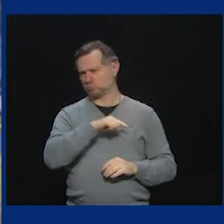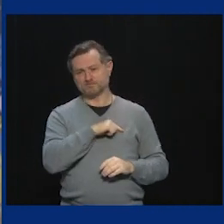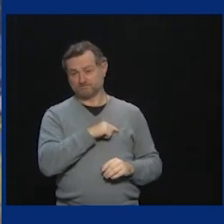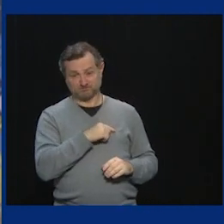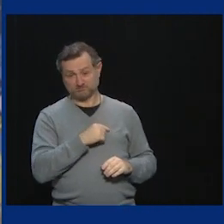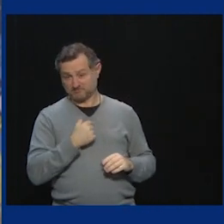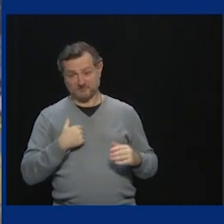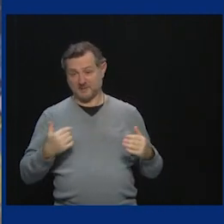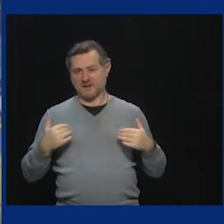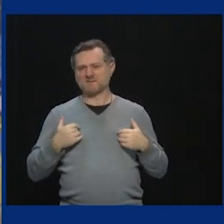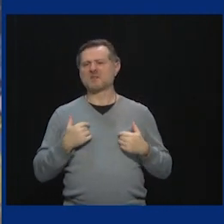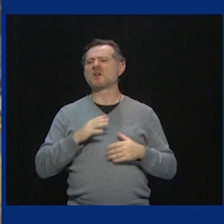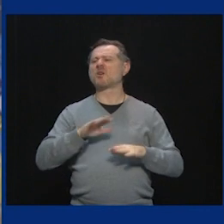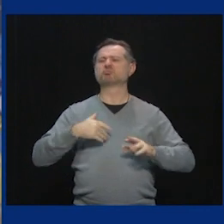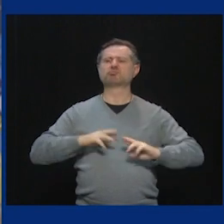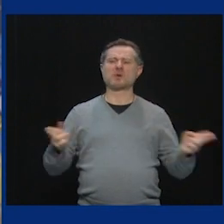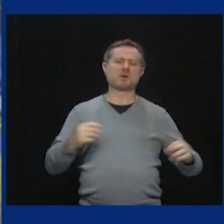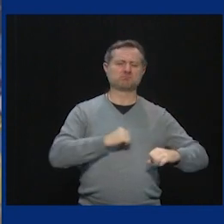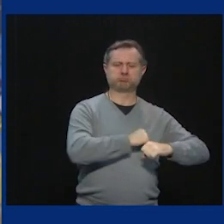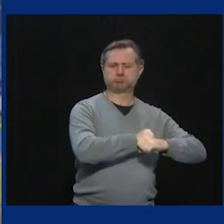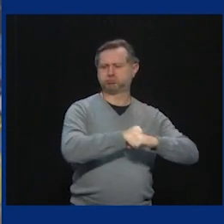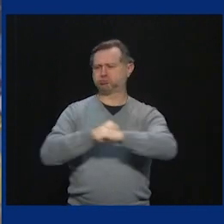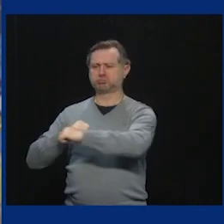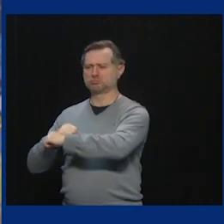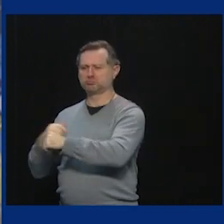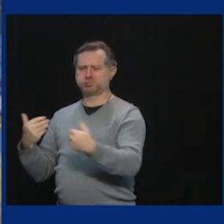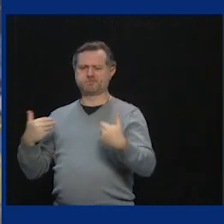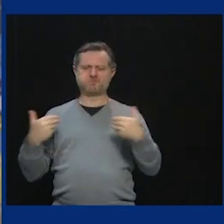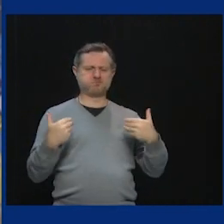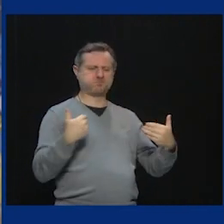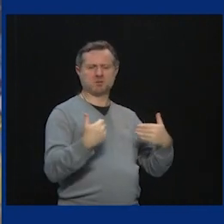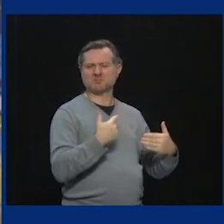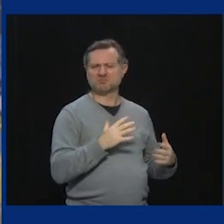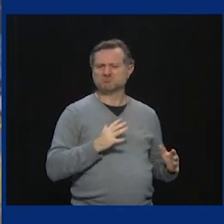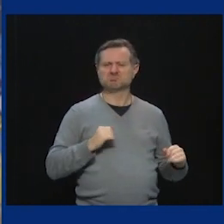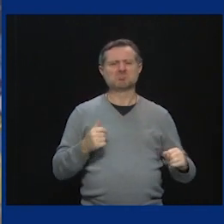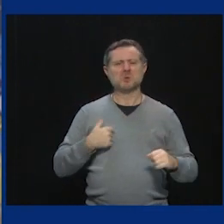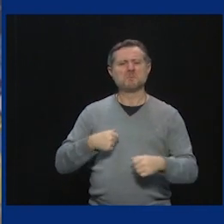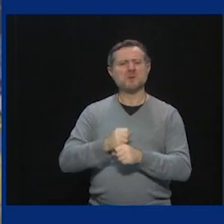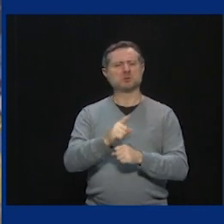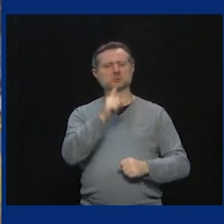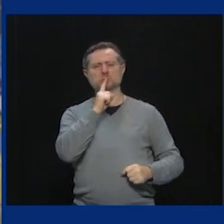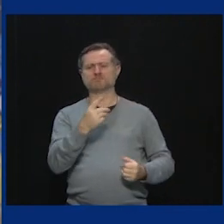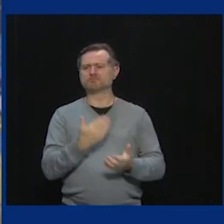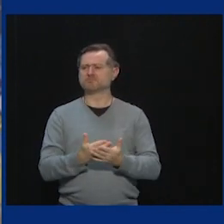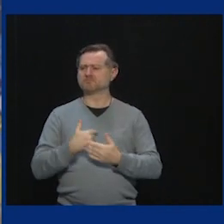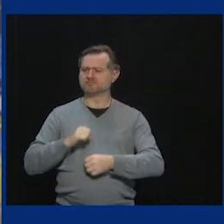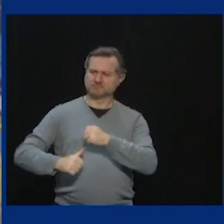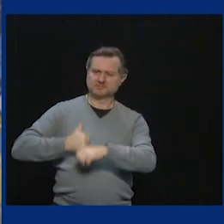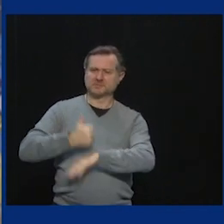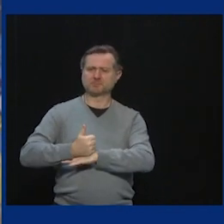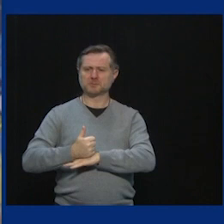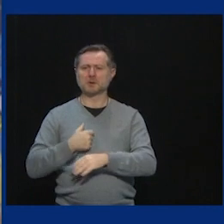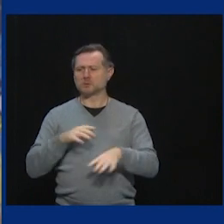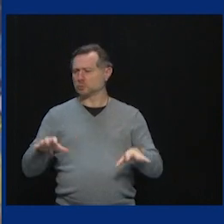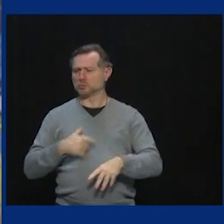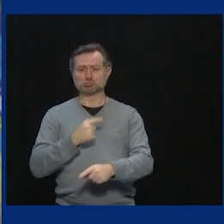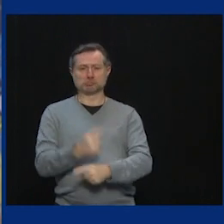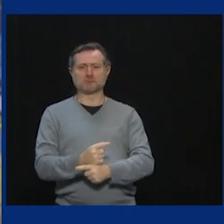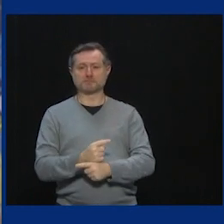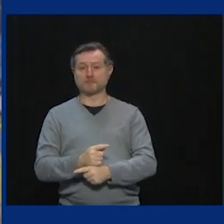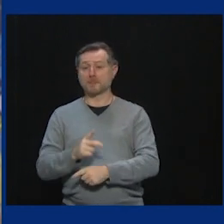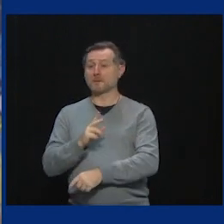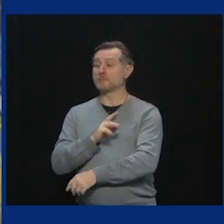the protections and the defenses to make sure we can establish that we did this properly with the right authority. I didn't have the authority under what we did with the hospitals and nursing